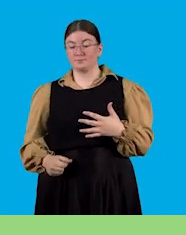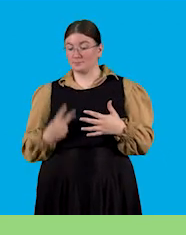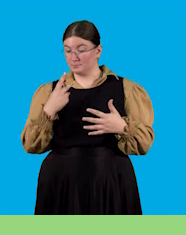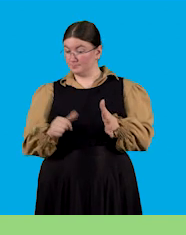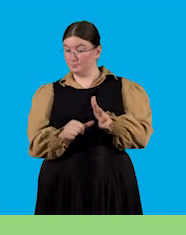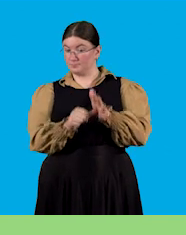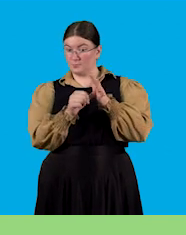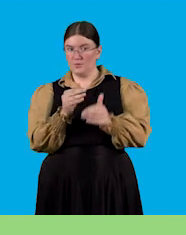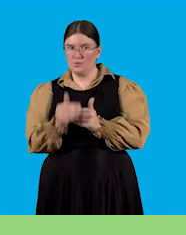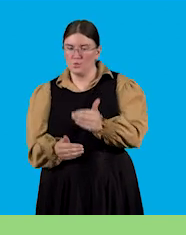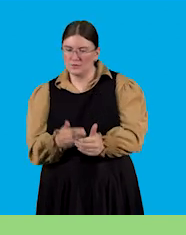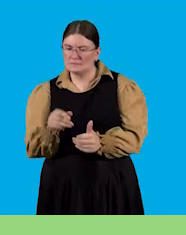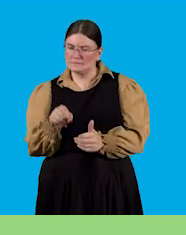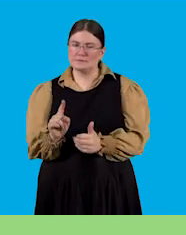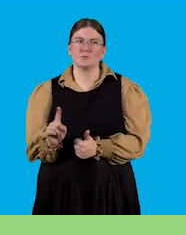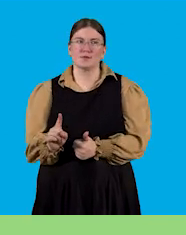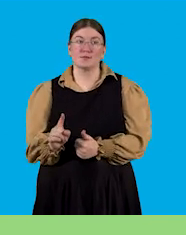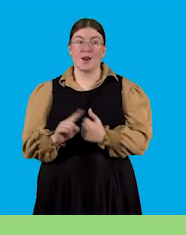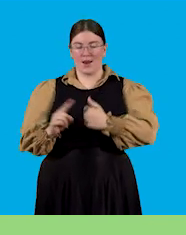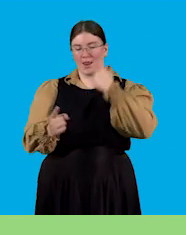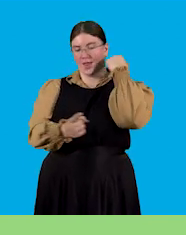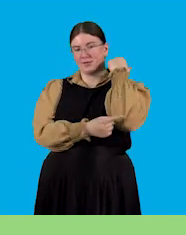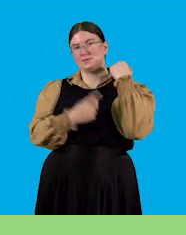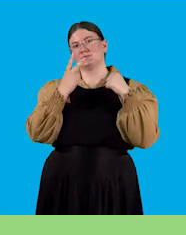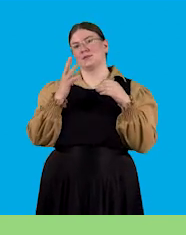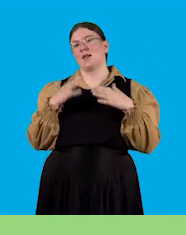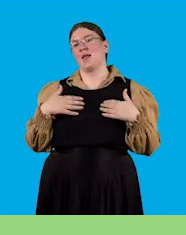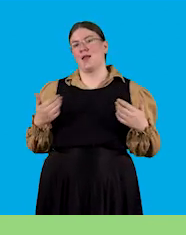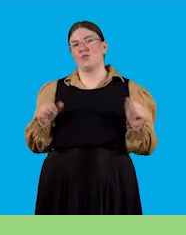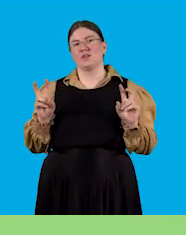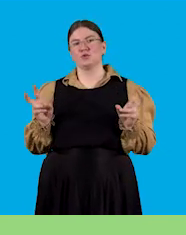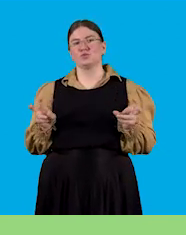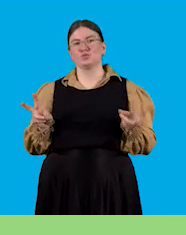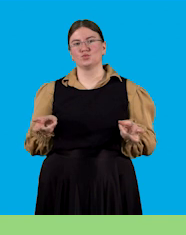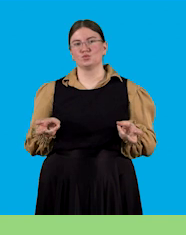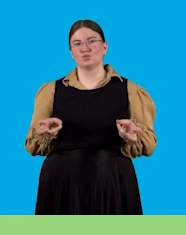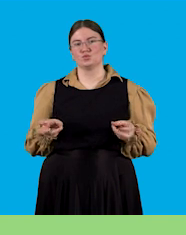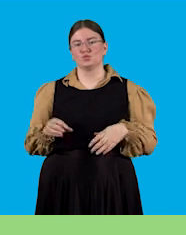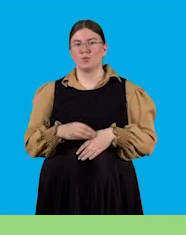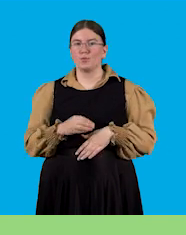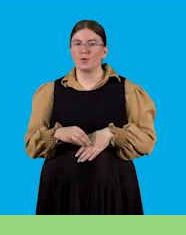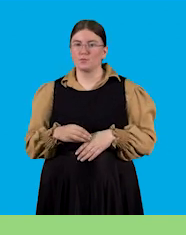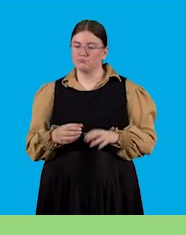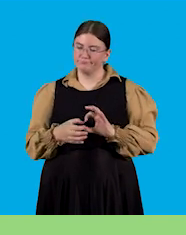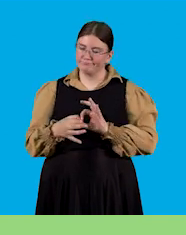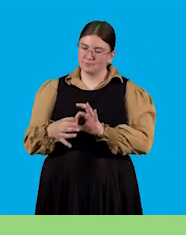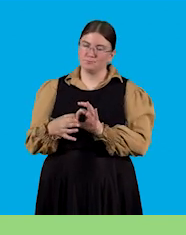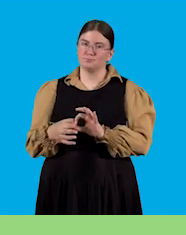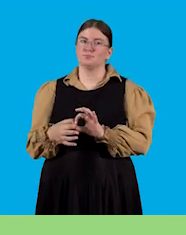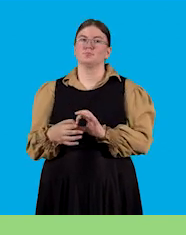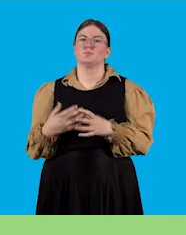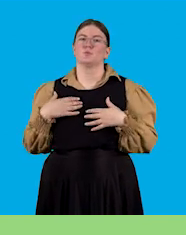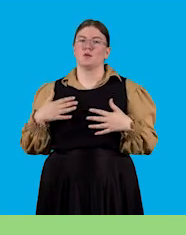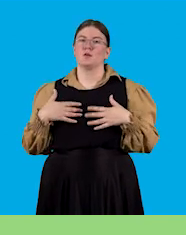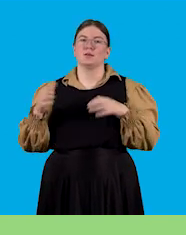functions, look at the main processes, and lastly, look at health issues related to the respiratory